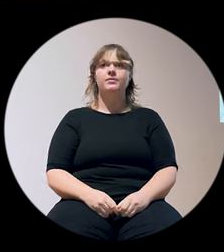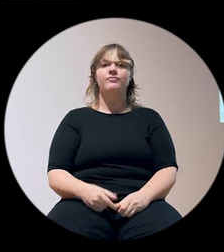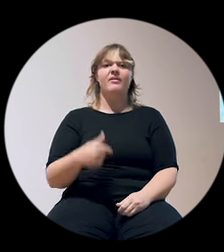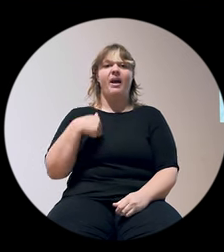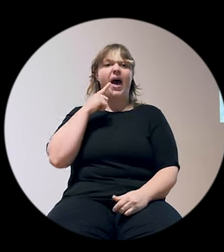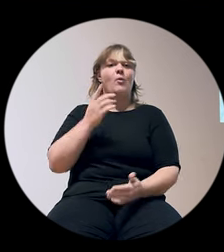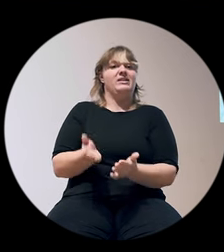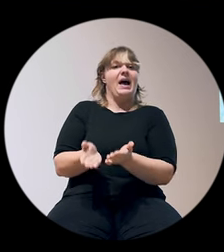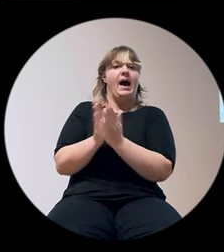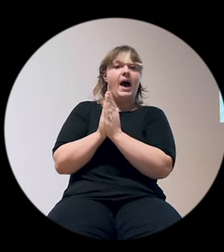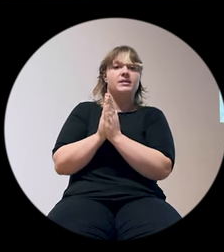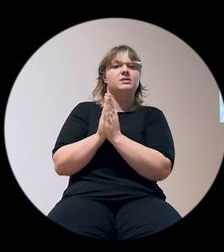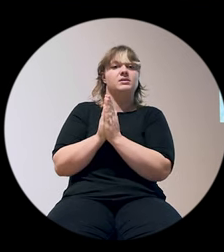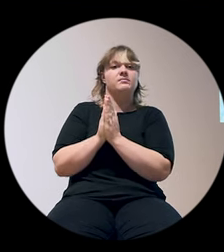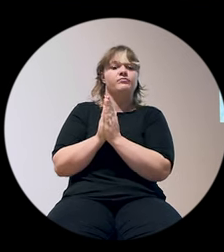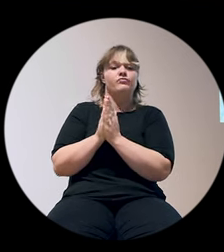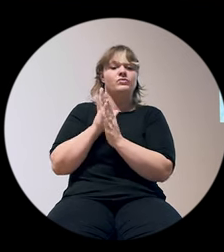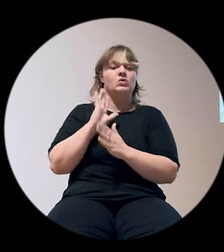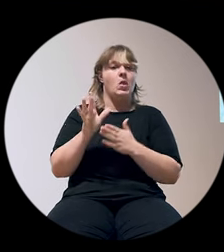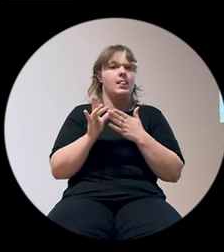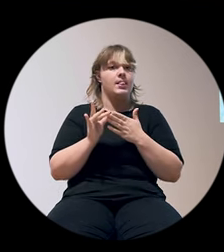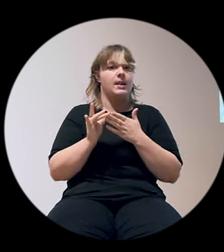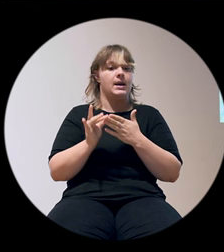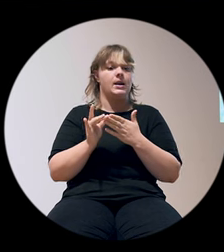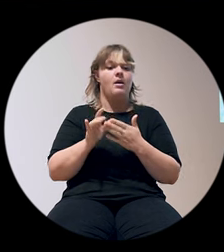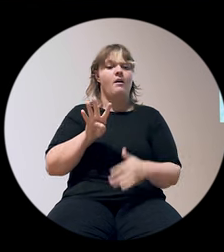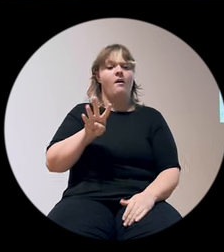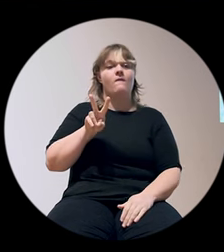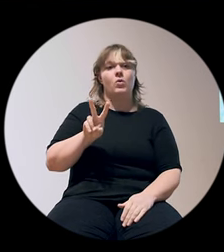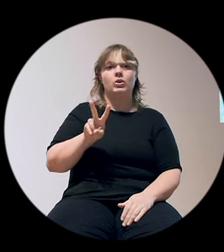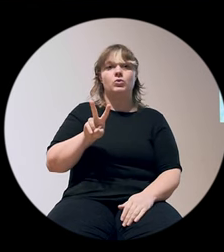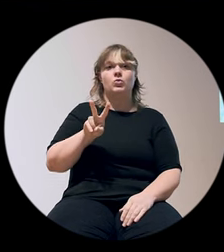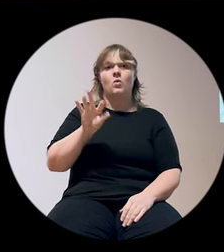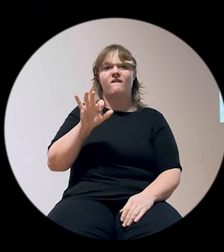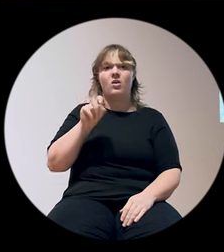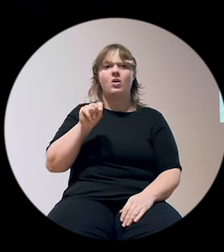asked to lead a 42-foot Kutia project